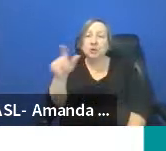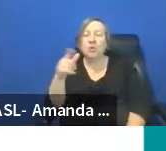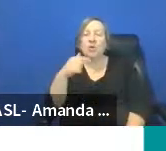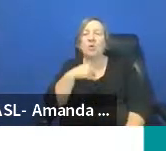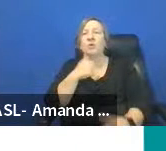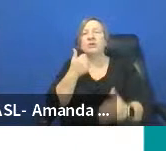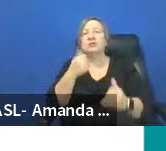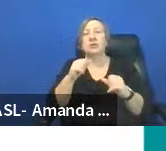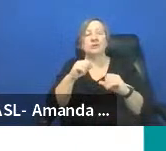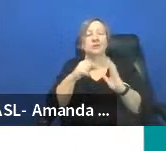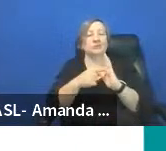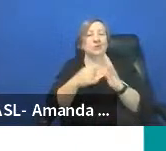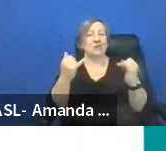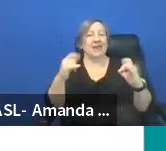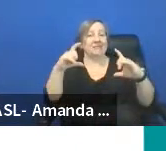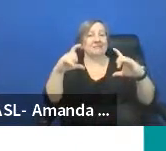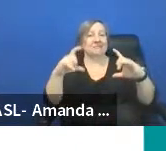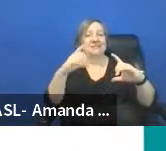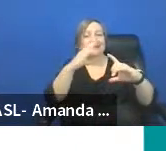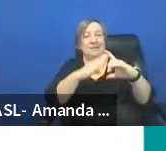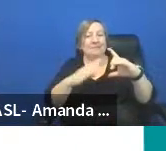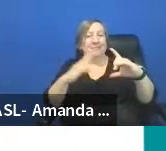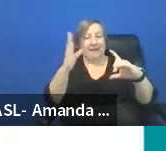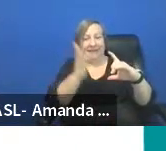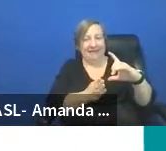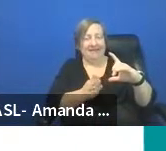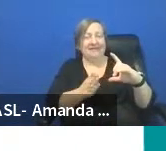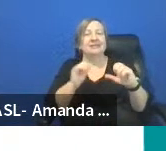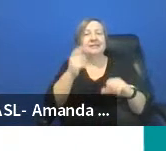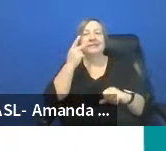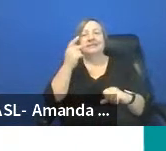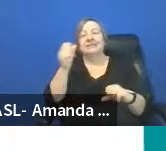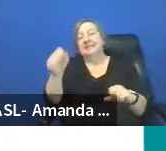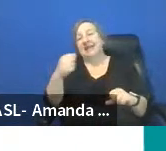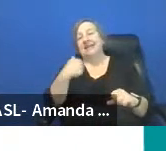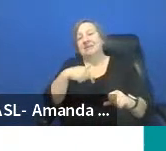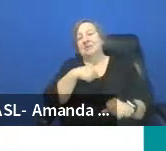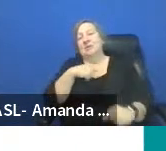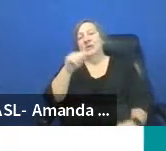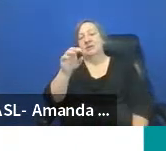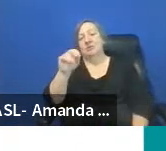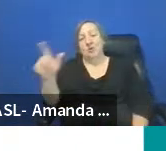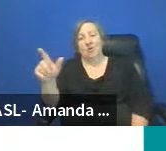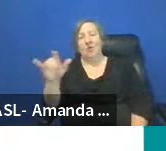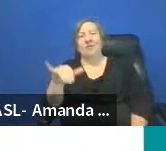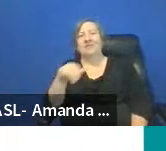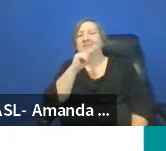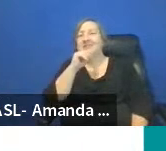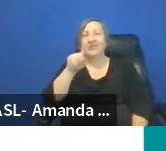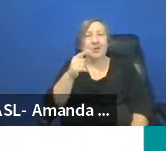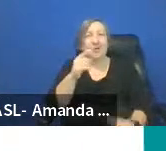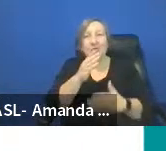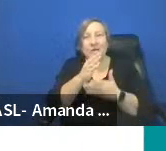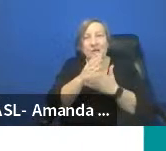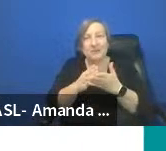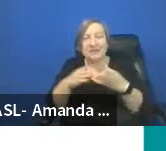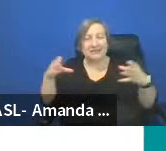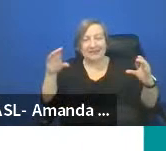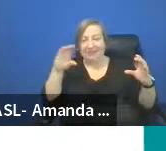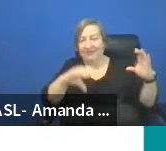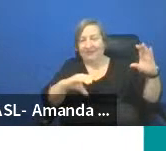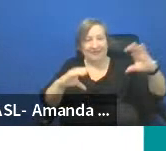a pie graph so that you can see, yes, we are tolling, but that is not the only piece of the funding